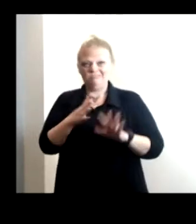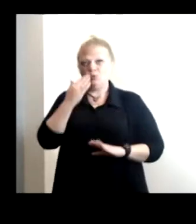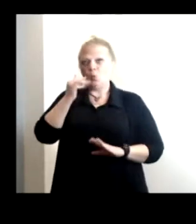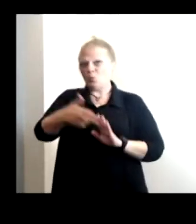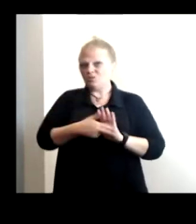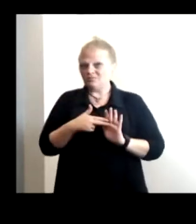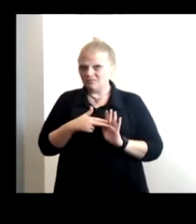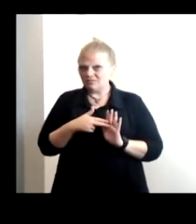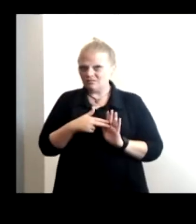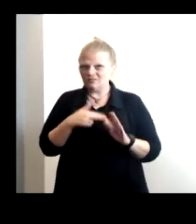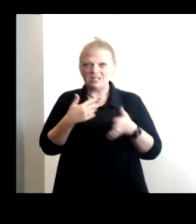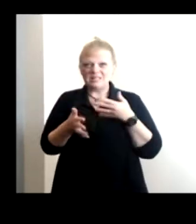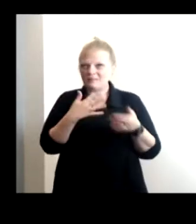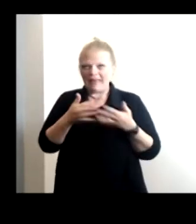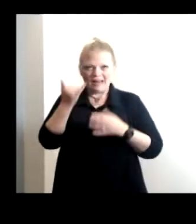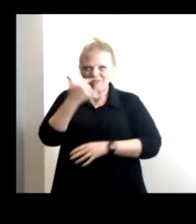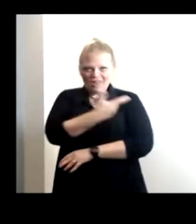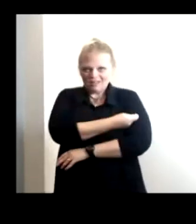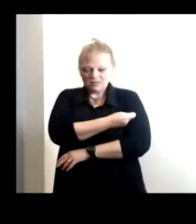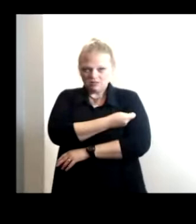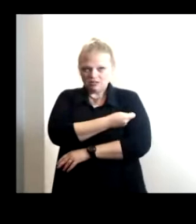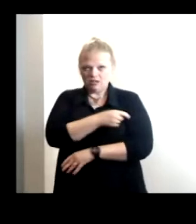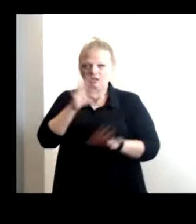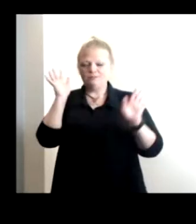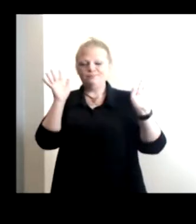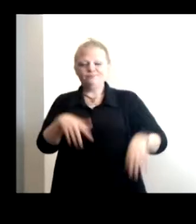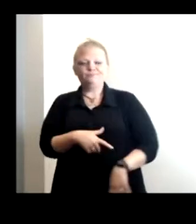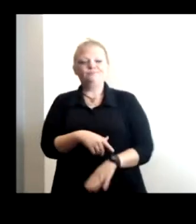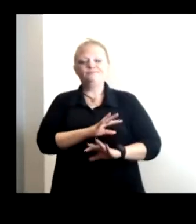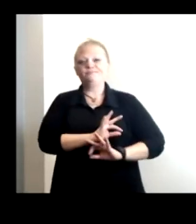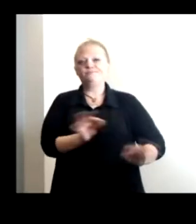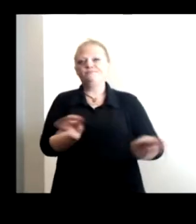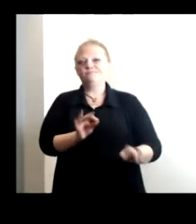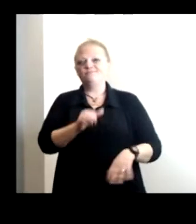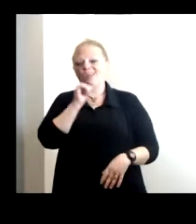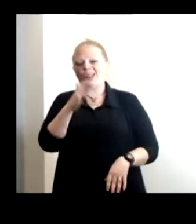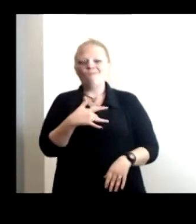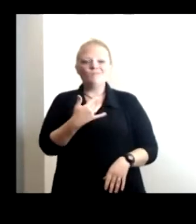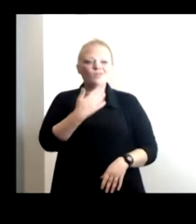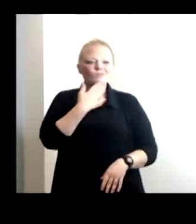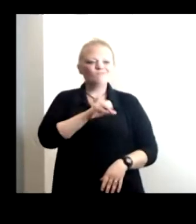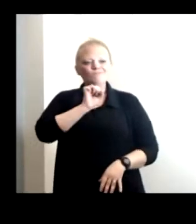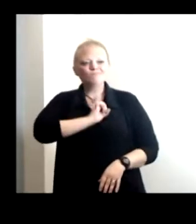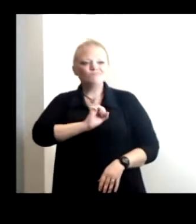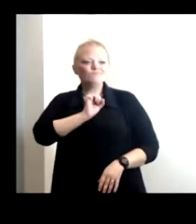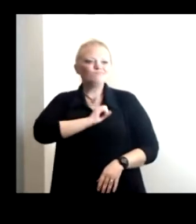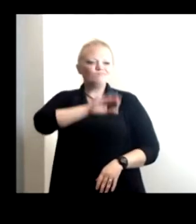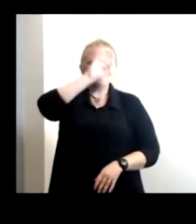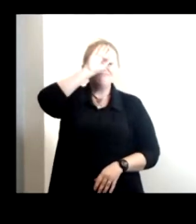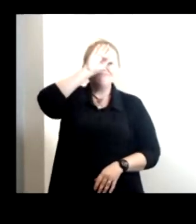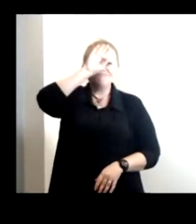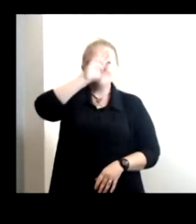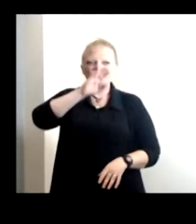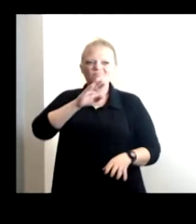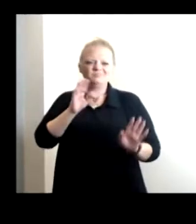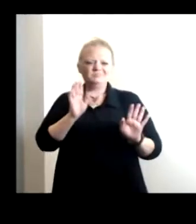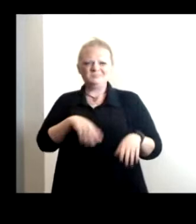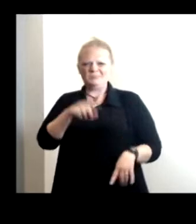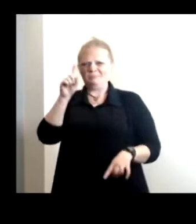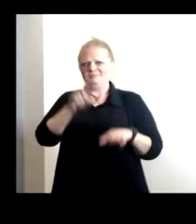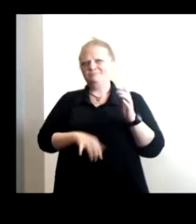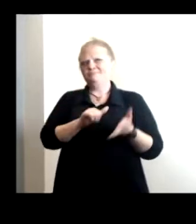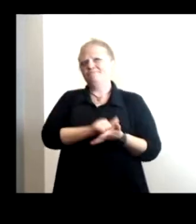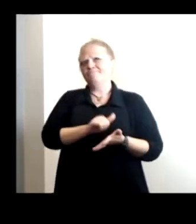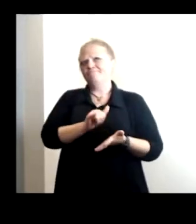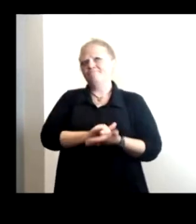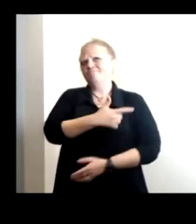status. Even if you've been vaccinated. If you're thinking, I've been vaccinated, I'm not feeling well, I got a cough, I got a fever, but I can't have COVID